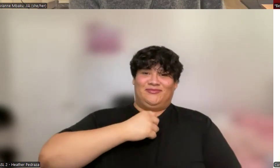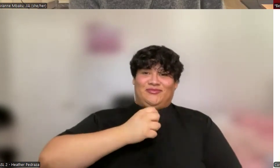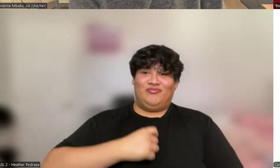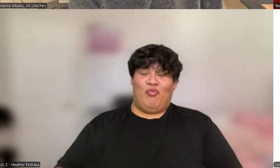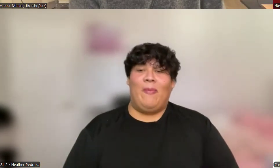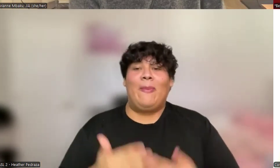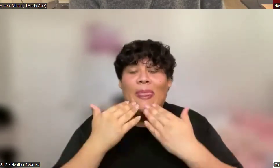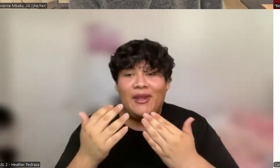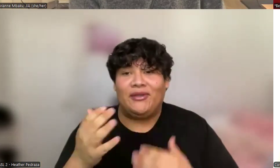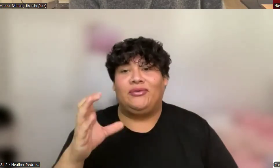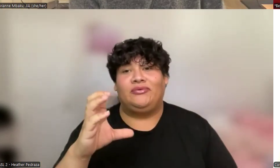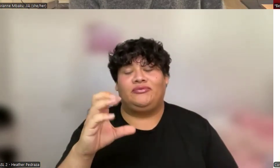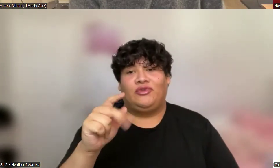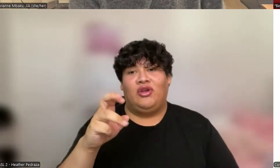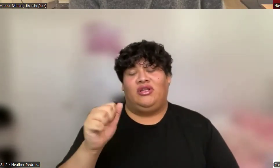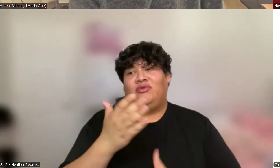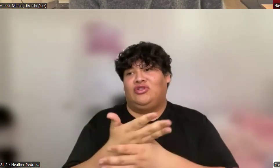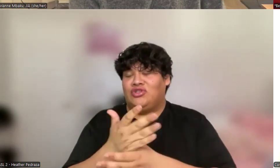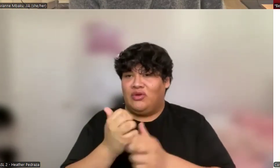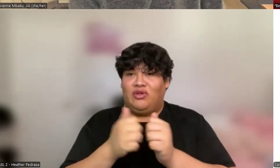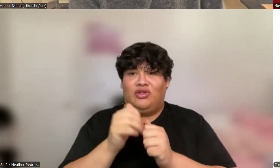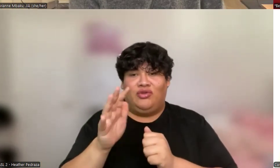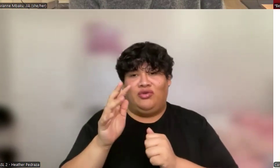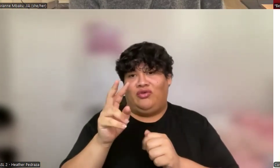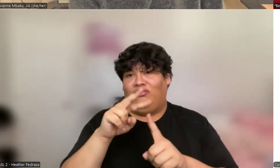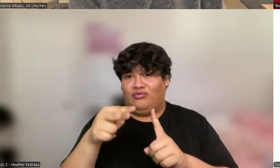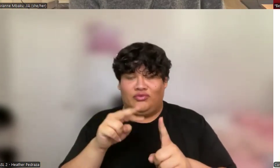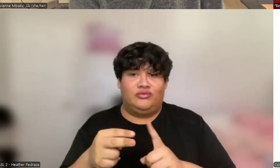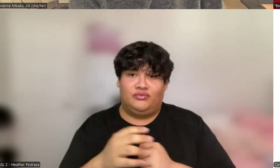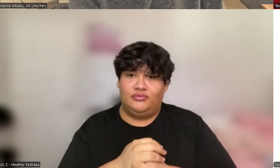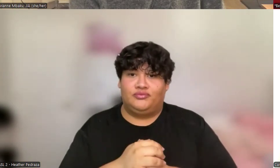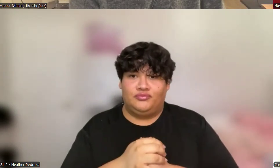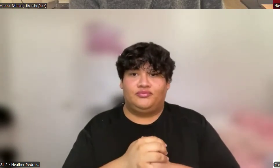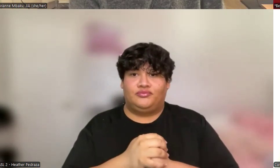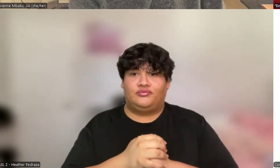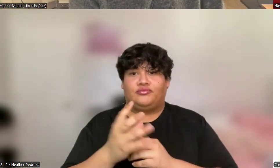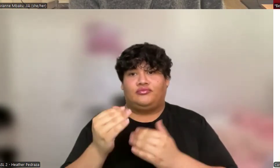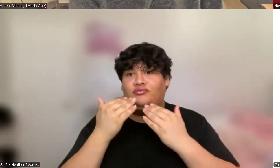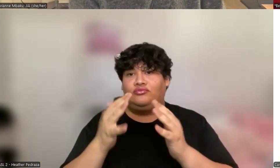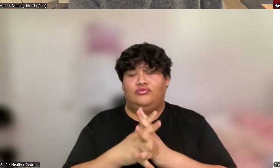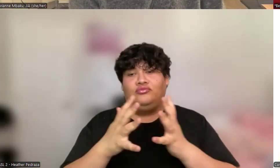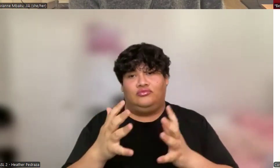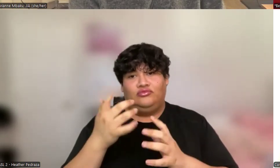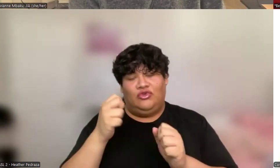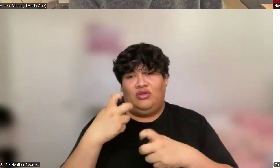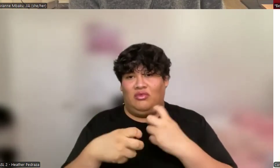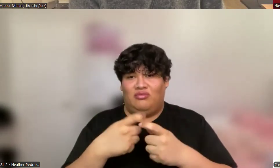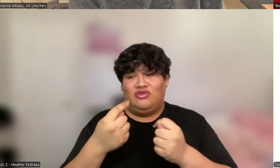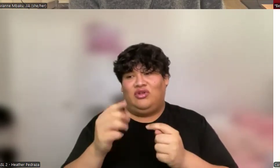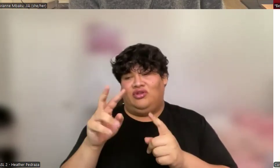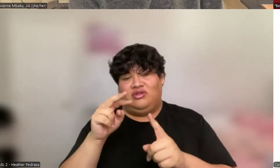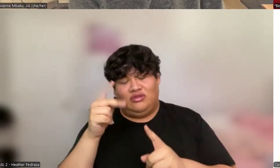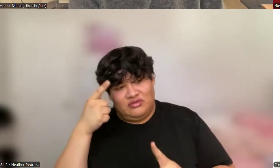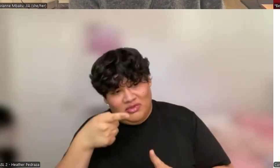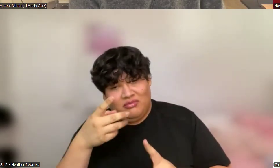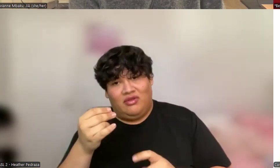Thank you, Carla, for sharing your insights and those valuable nuances to let us all appreciate the problems from those perspectives. And I think back to